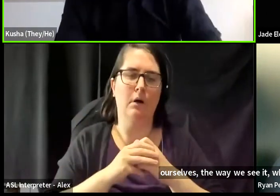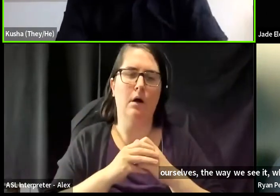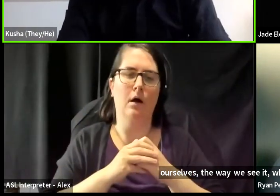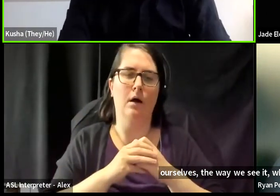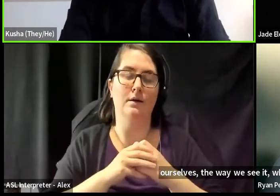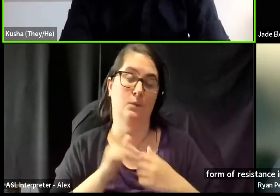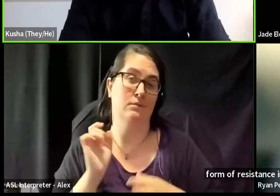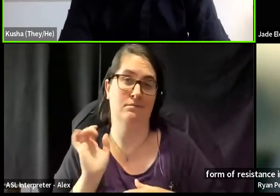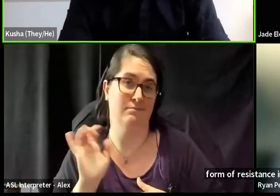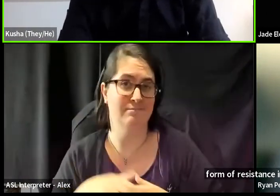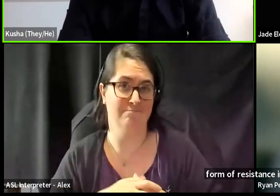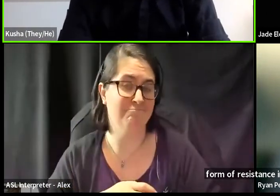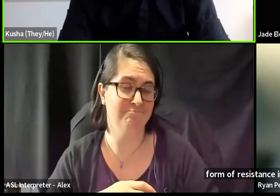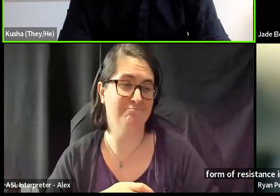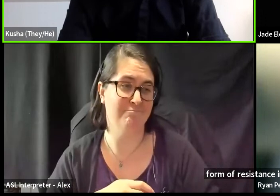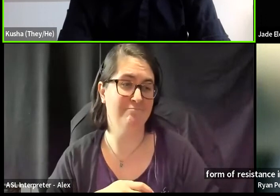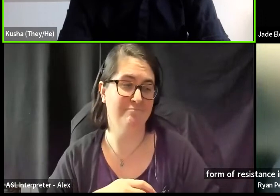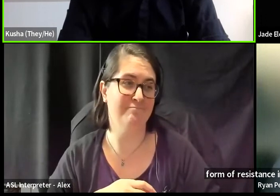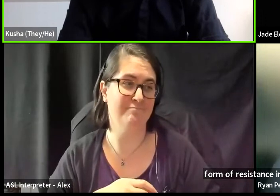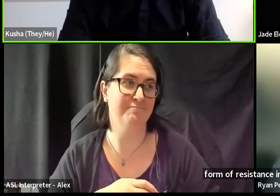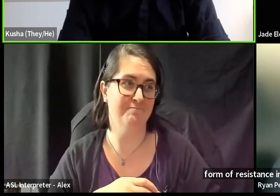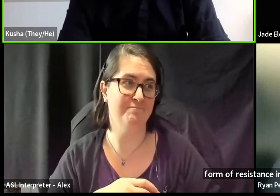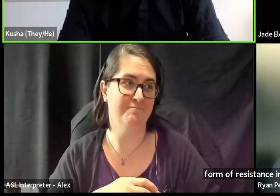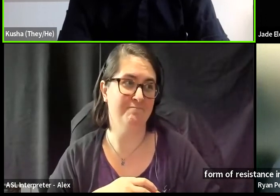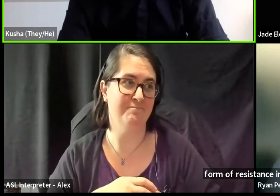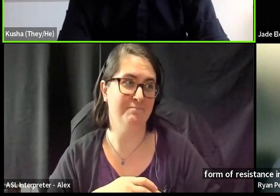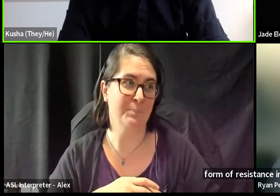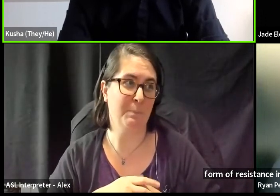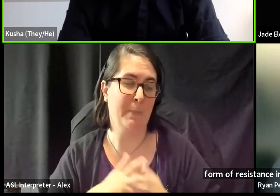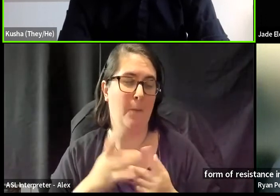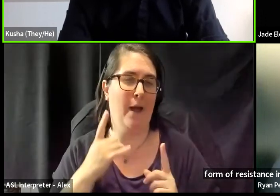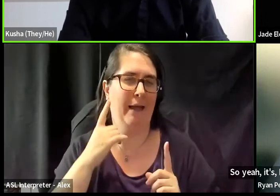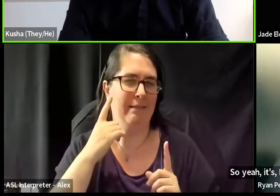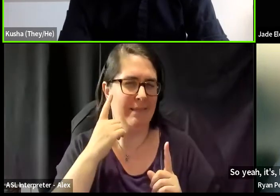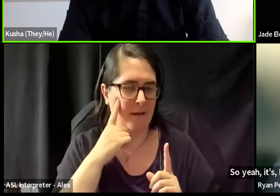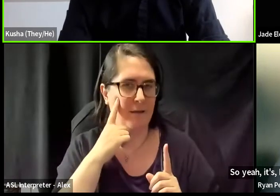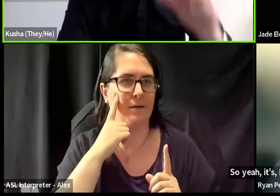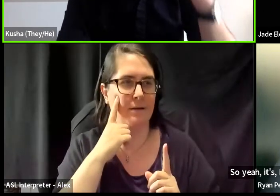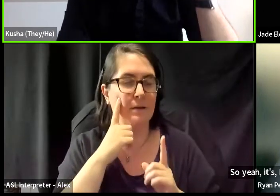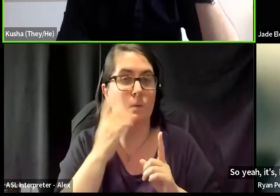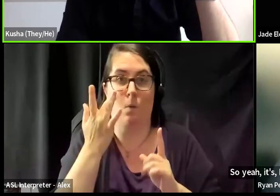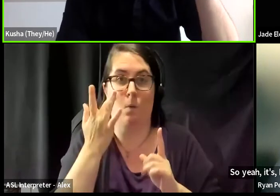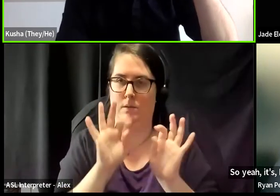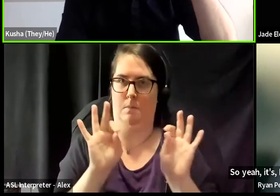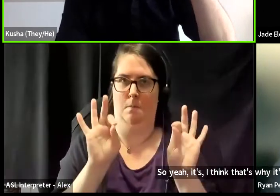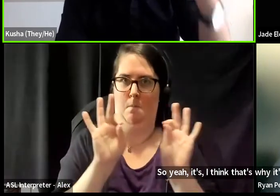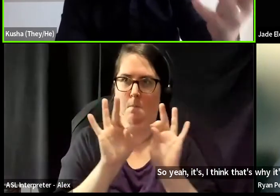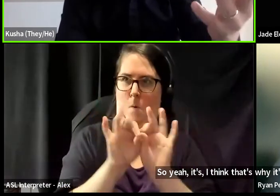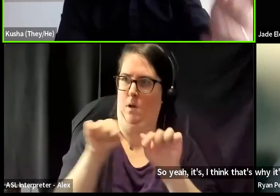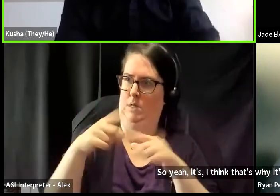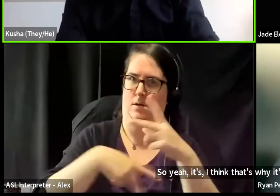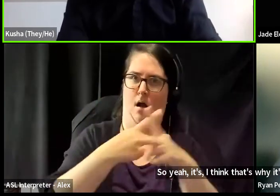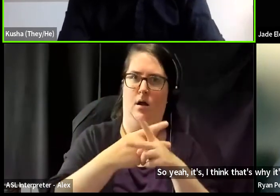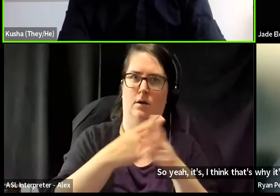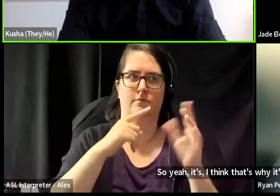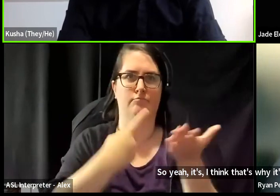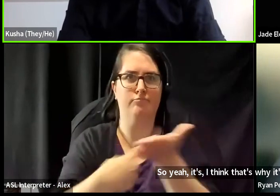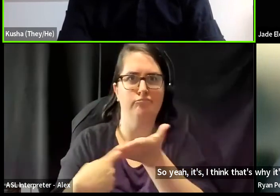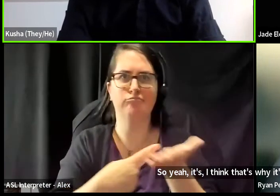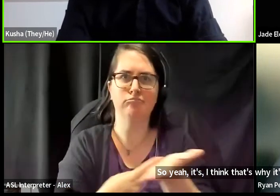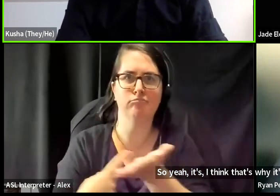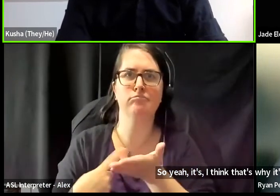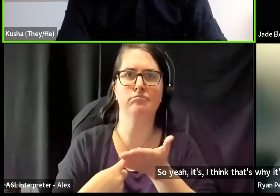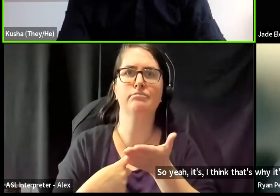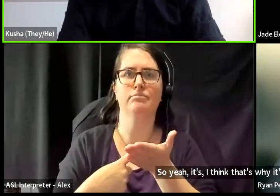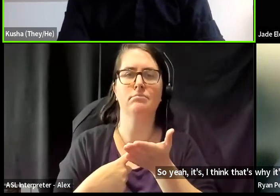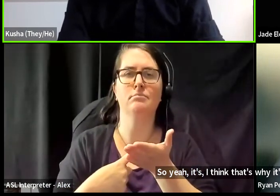yeah, it's I think that's why it's important to have these conversations, right?